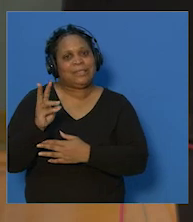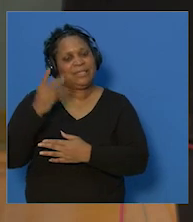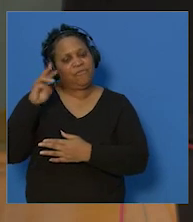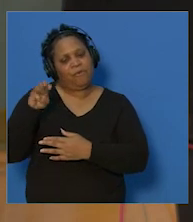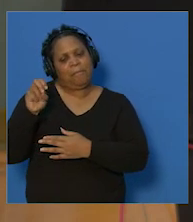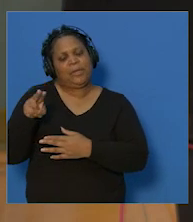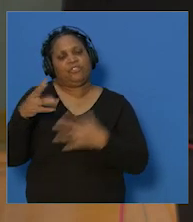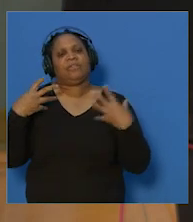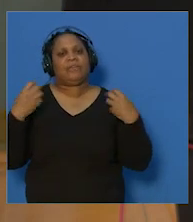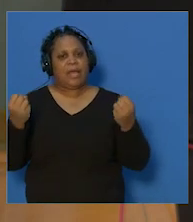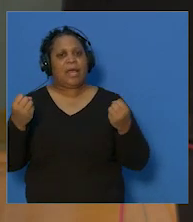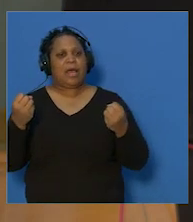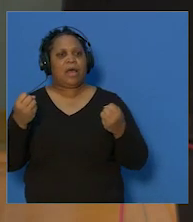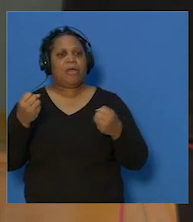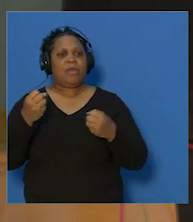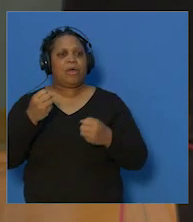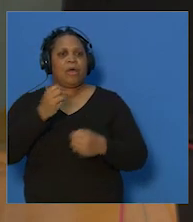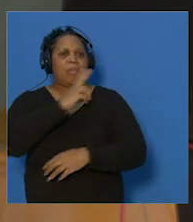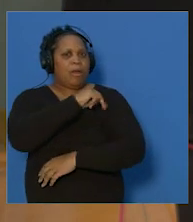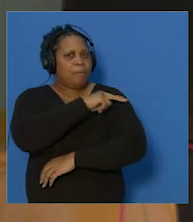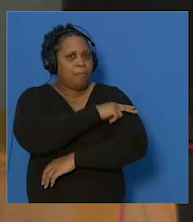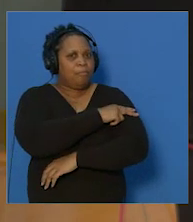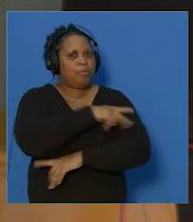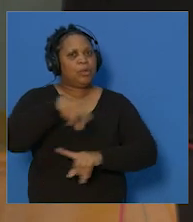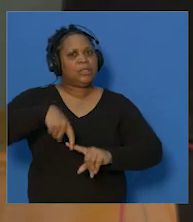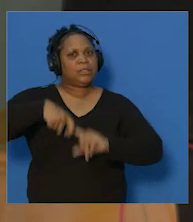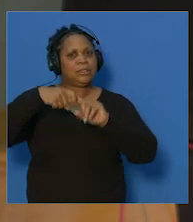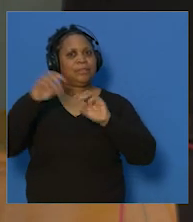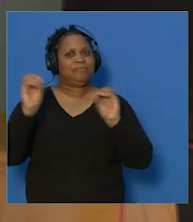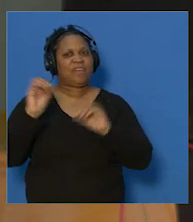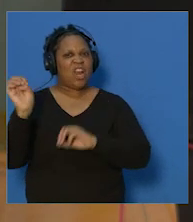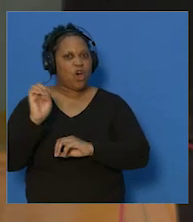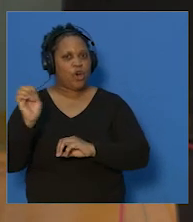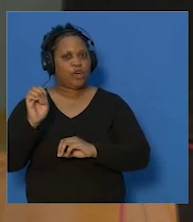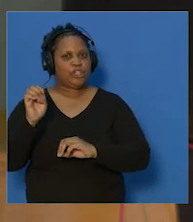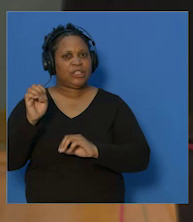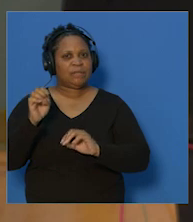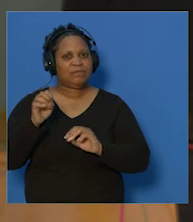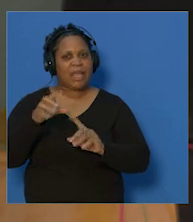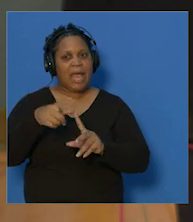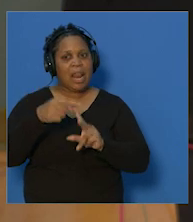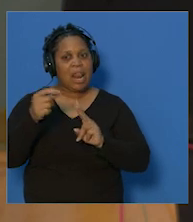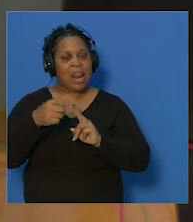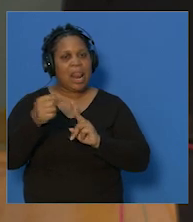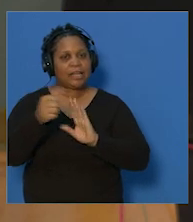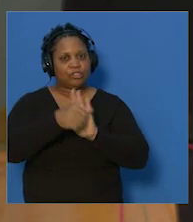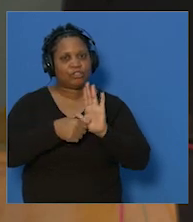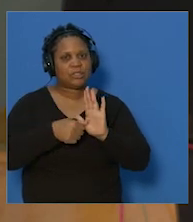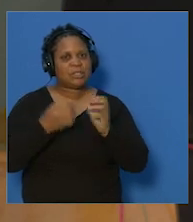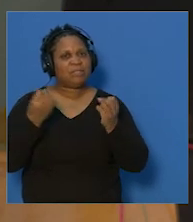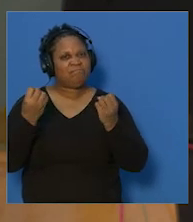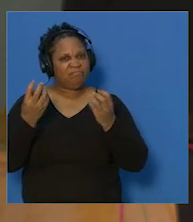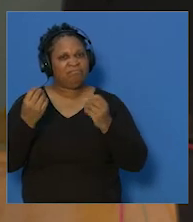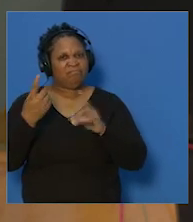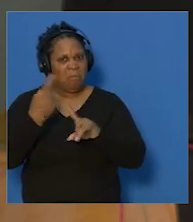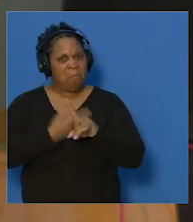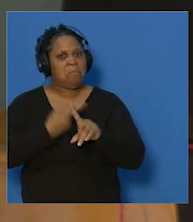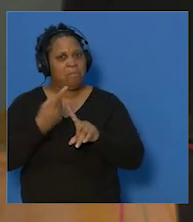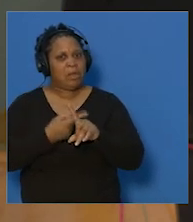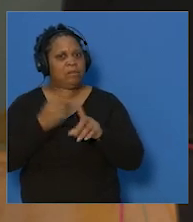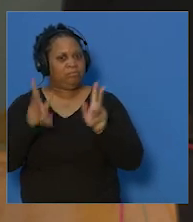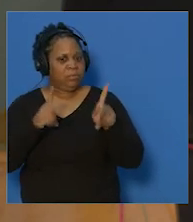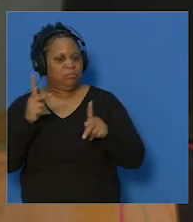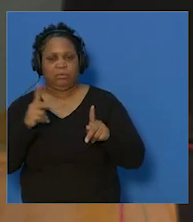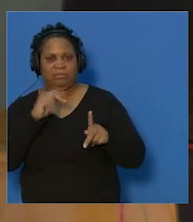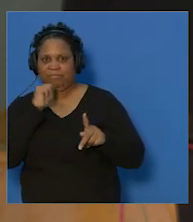16th, the Bermuda Hospitals Board announced the suspension of non-urgent and elective surgeries, and so for a month, some individuals haven't been able to get these